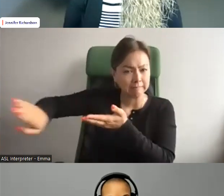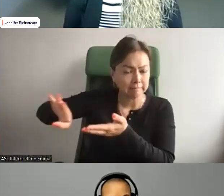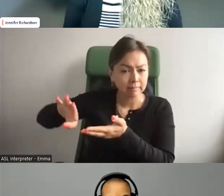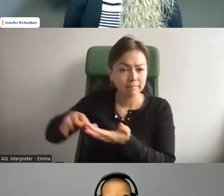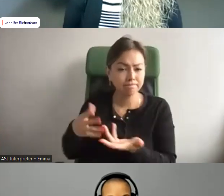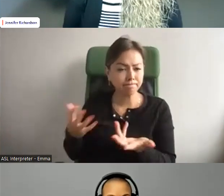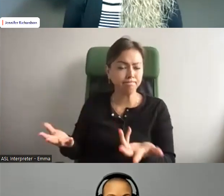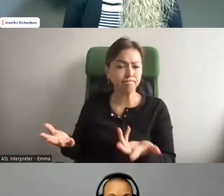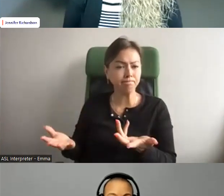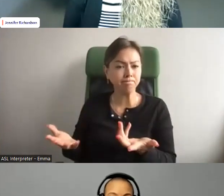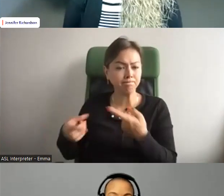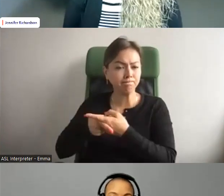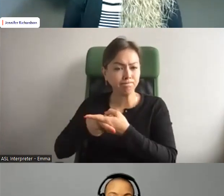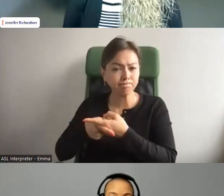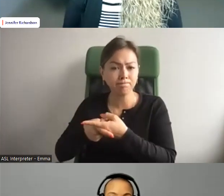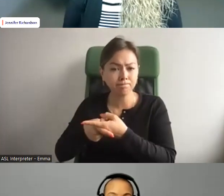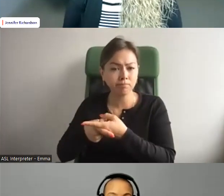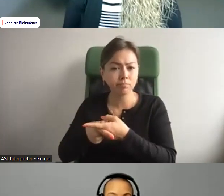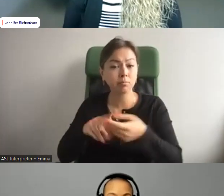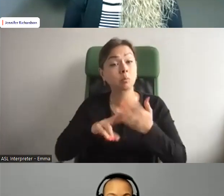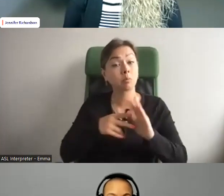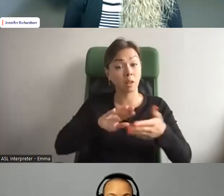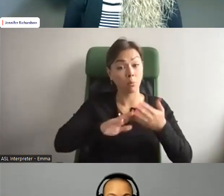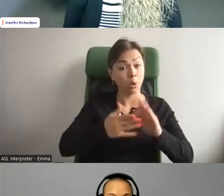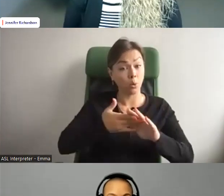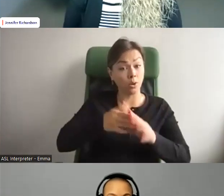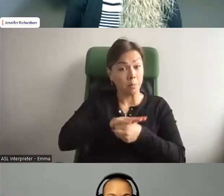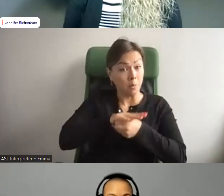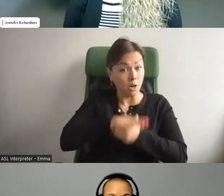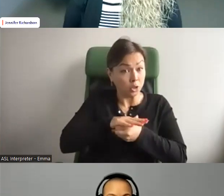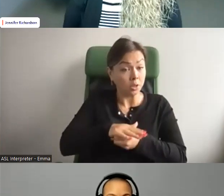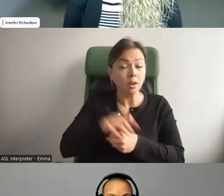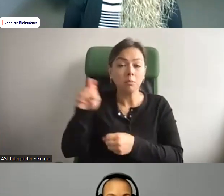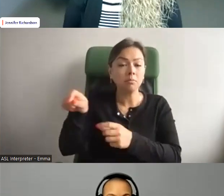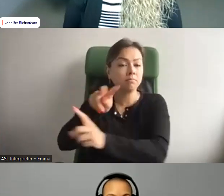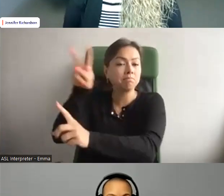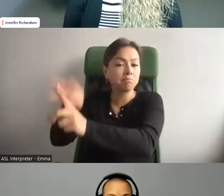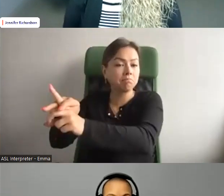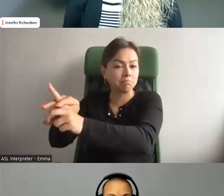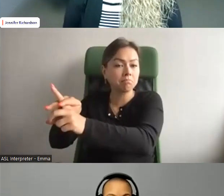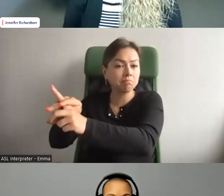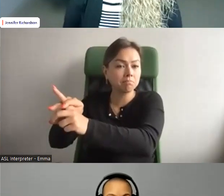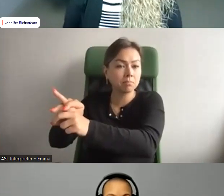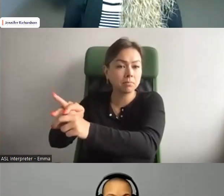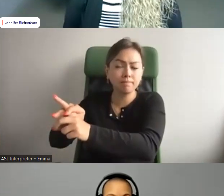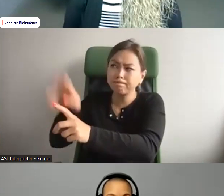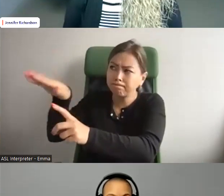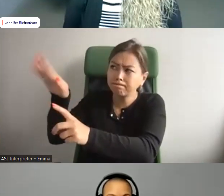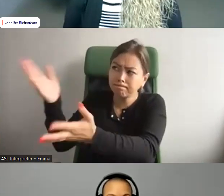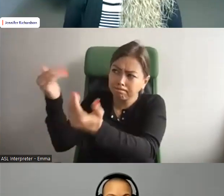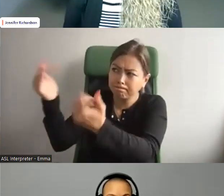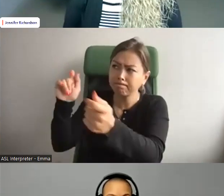think, community pressure has to come in to actually shift the focus so that we're not talking